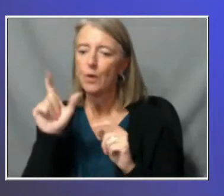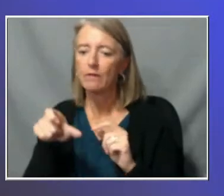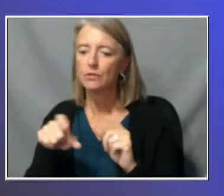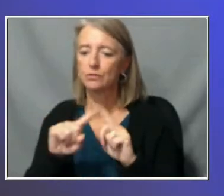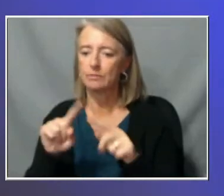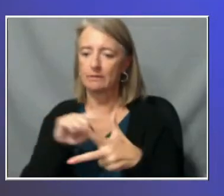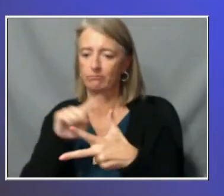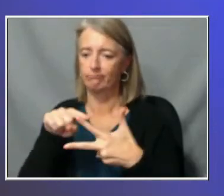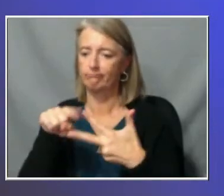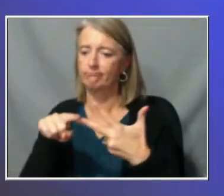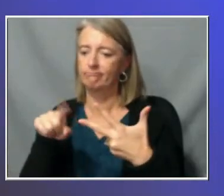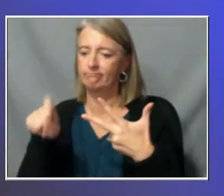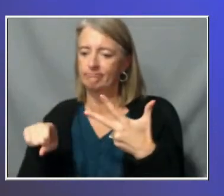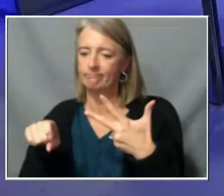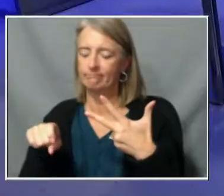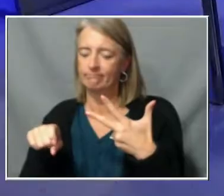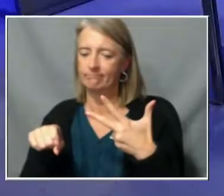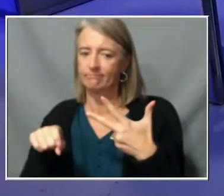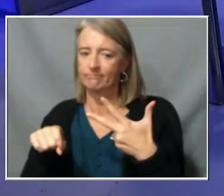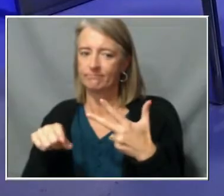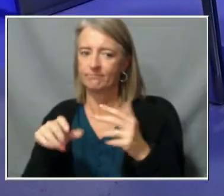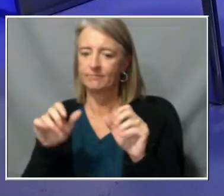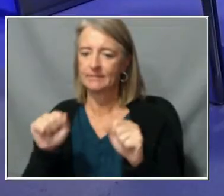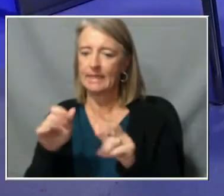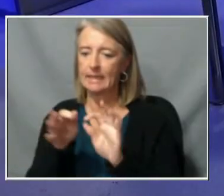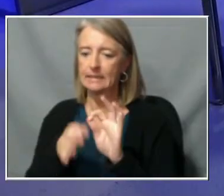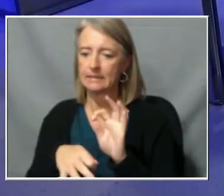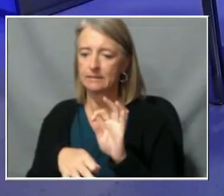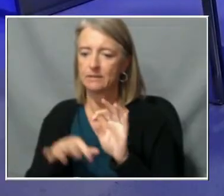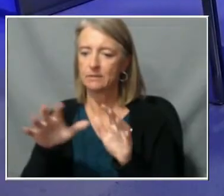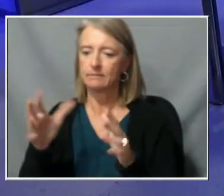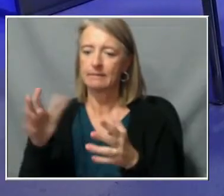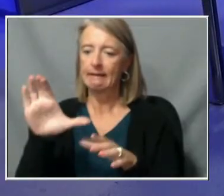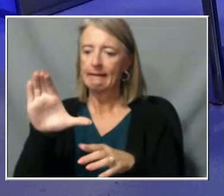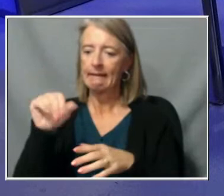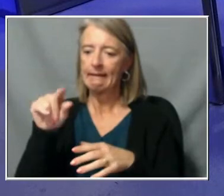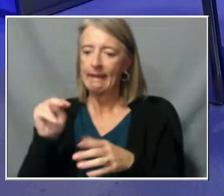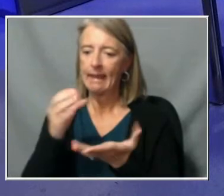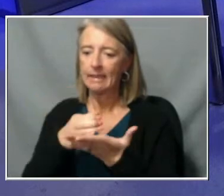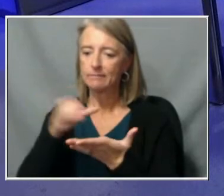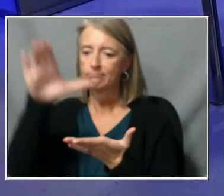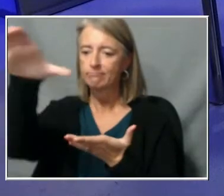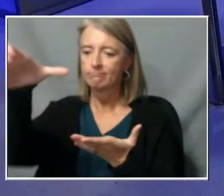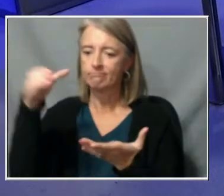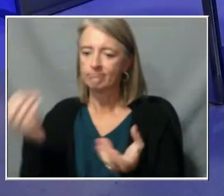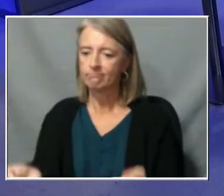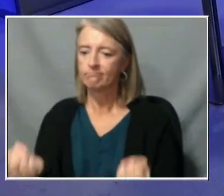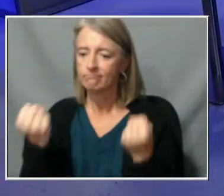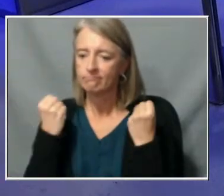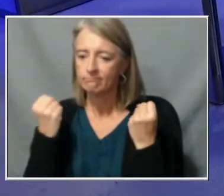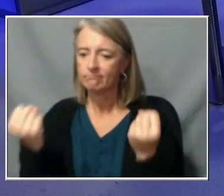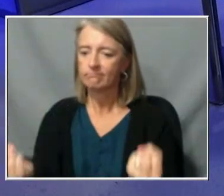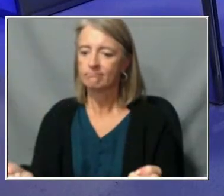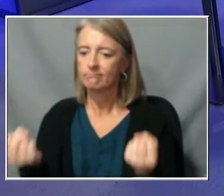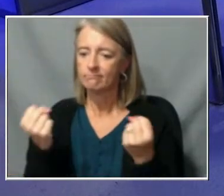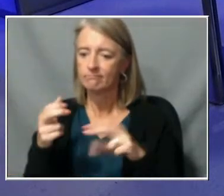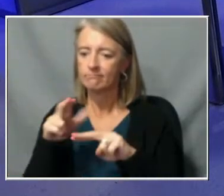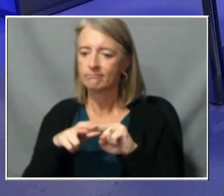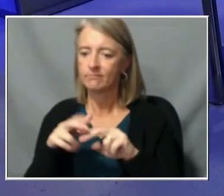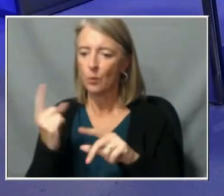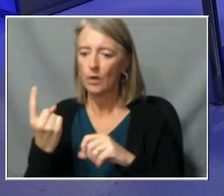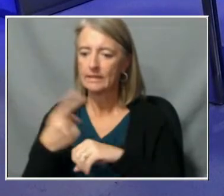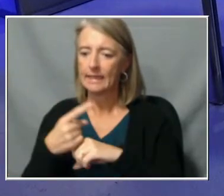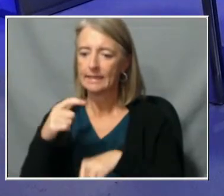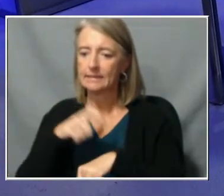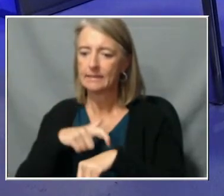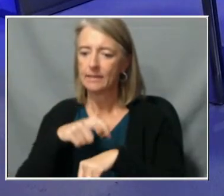think. Yeah, and we've talked about how it can be simple. Grab the cans, grab a chair, and just start one day at a time.